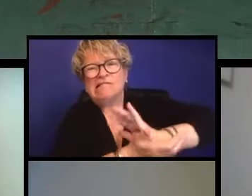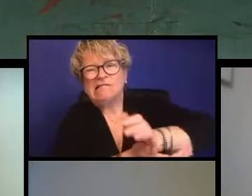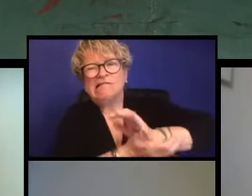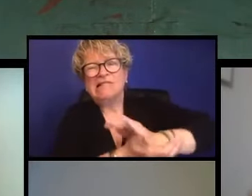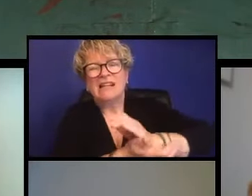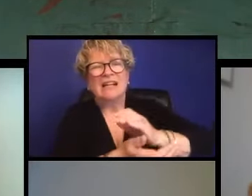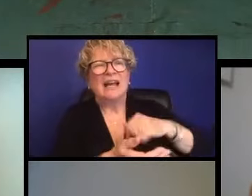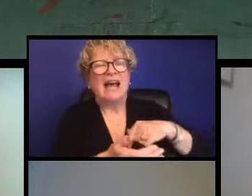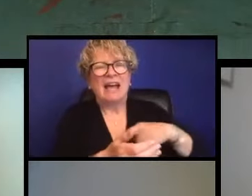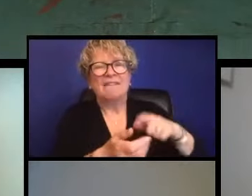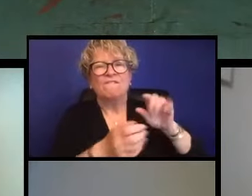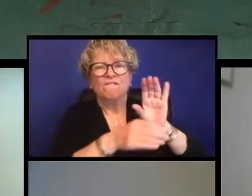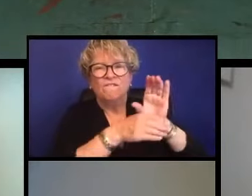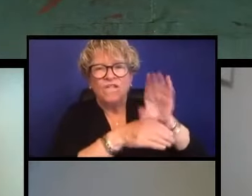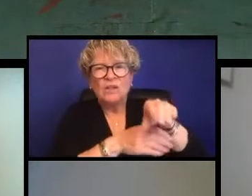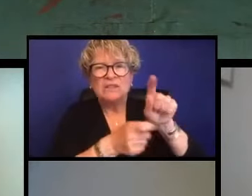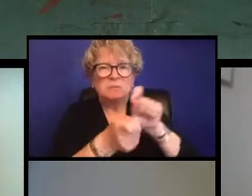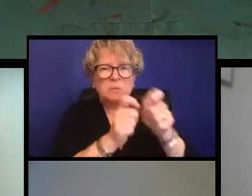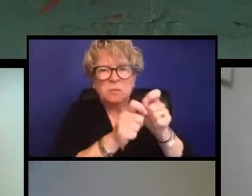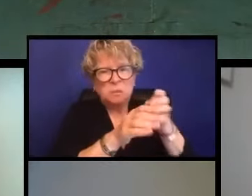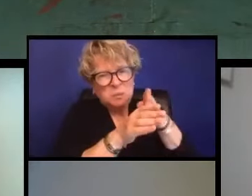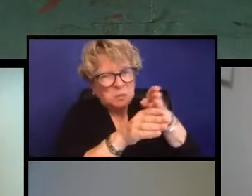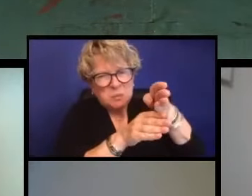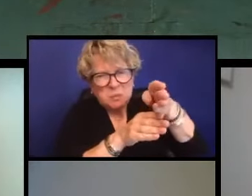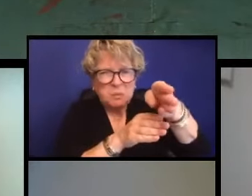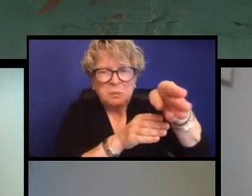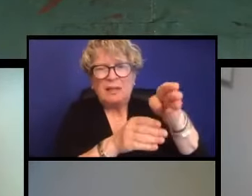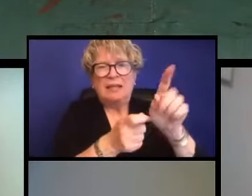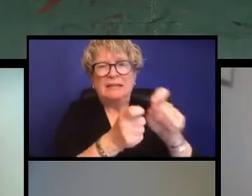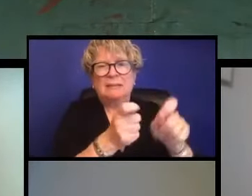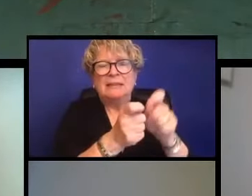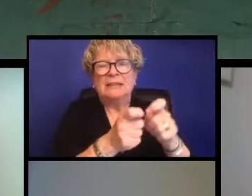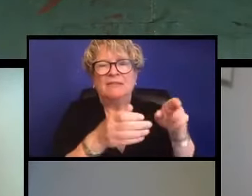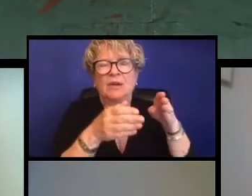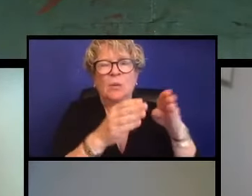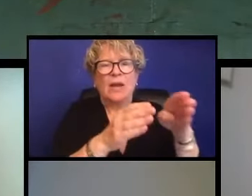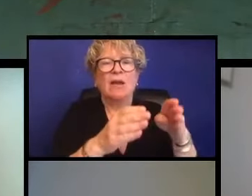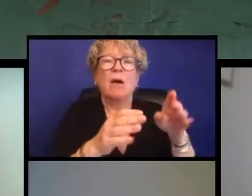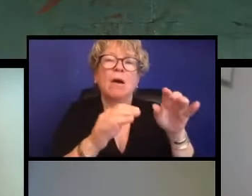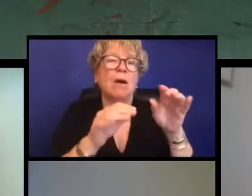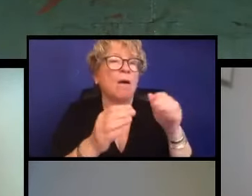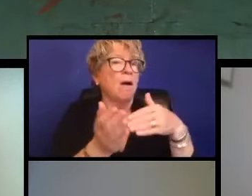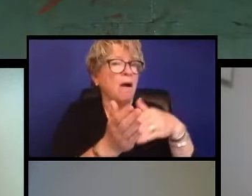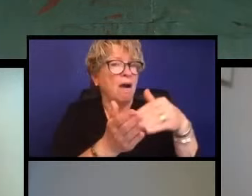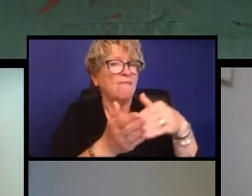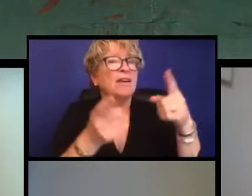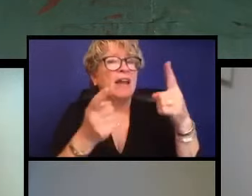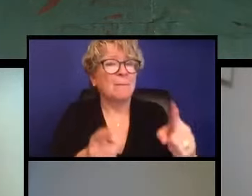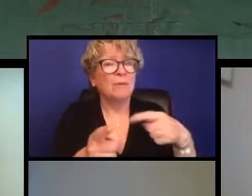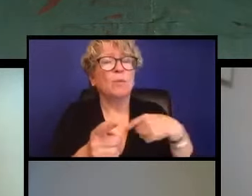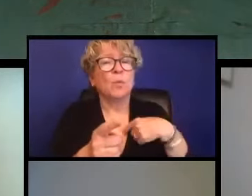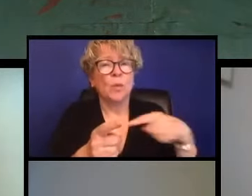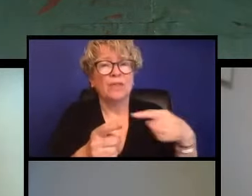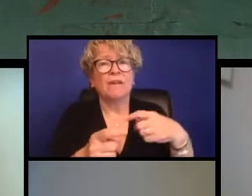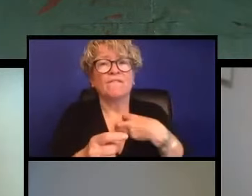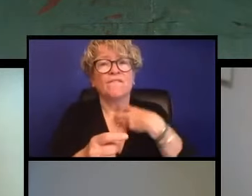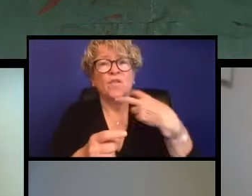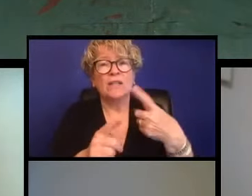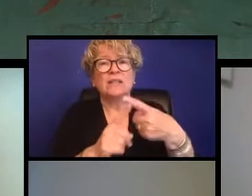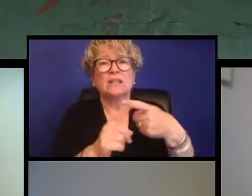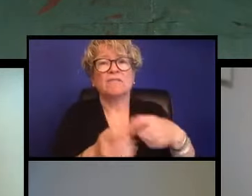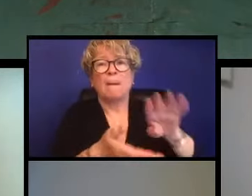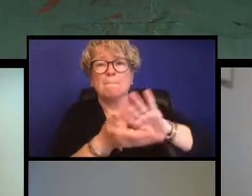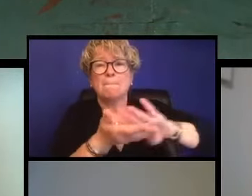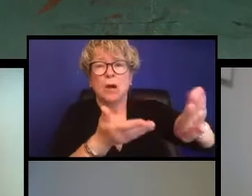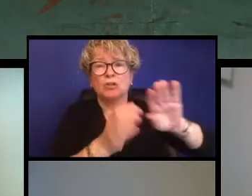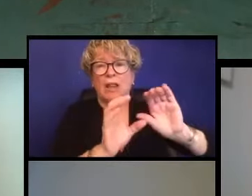particular style or a particular way of talking, and this is very common with marginalized voices, a lot of the stories